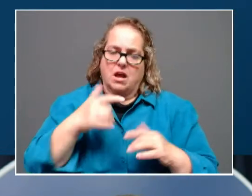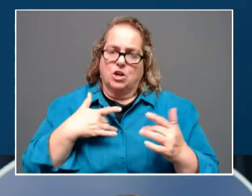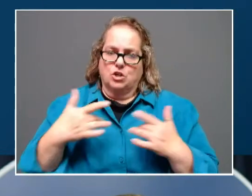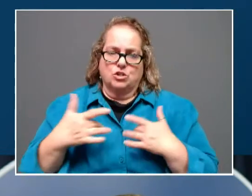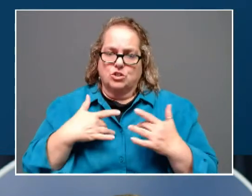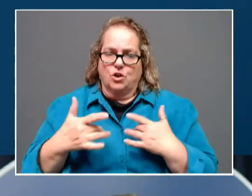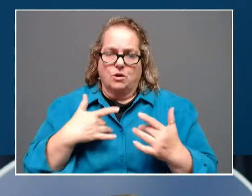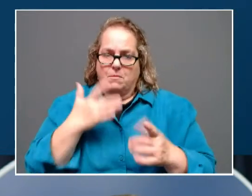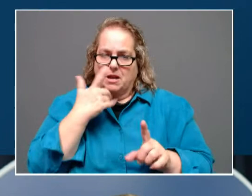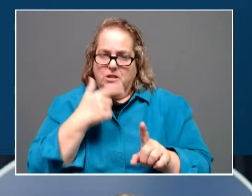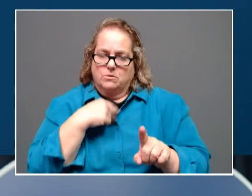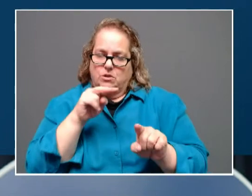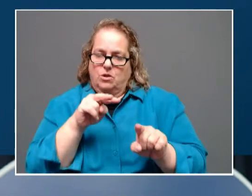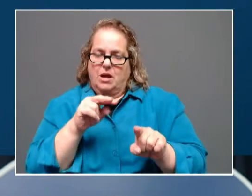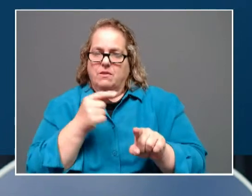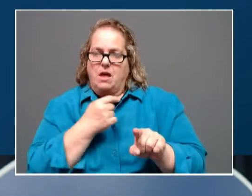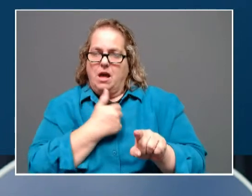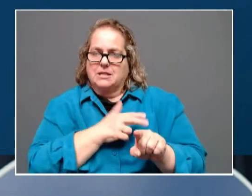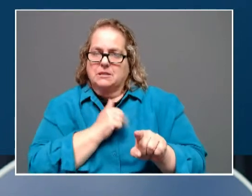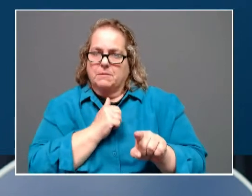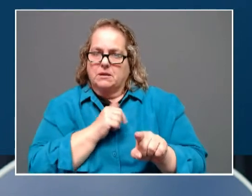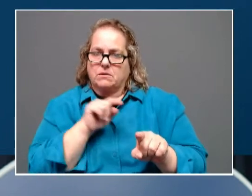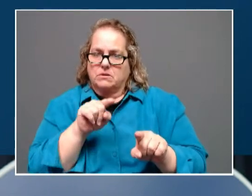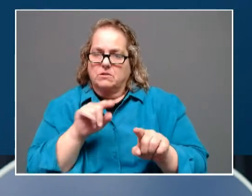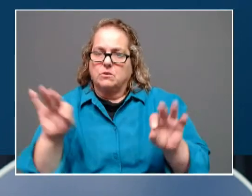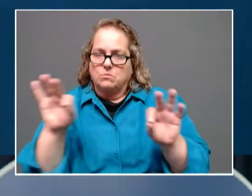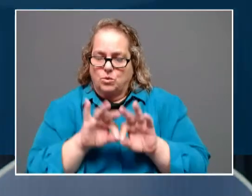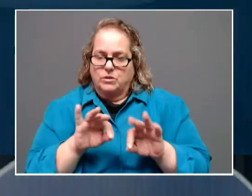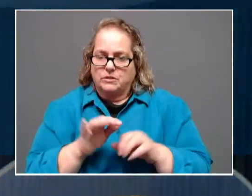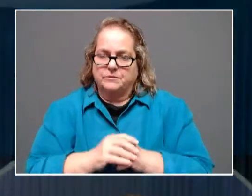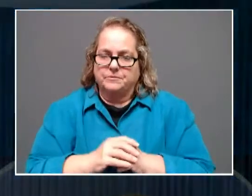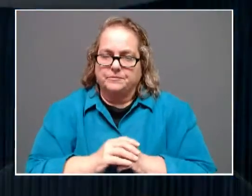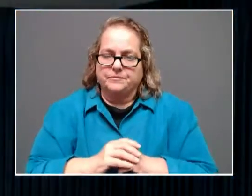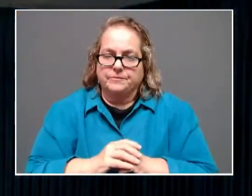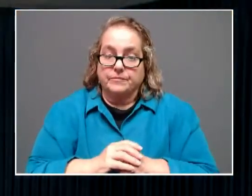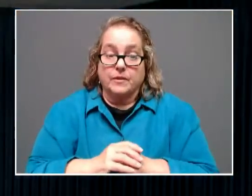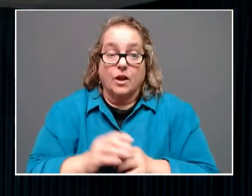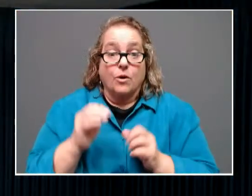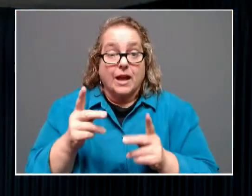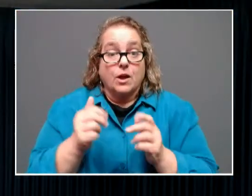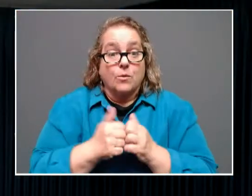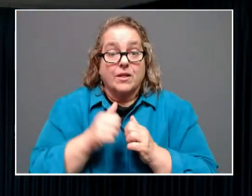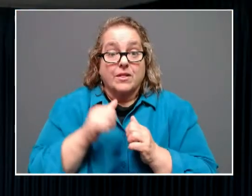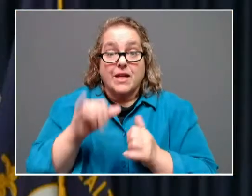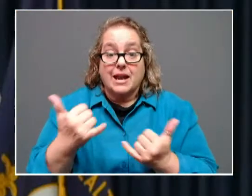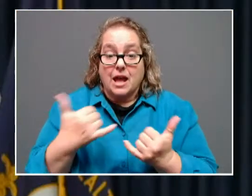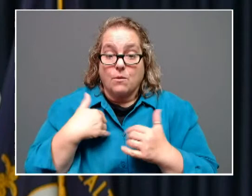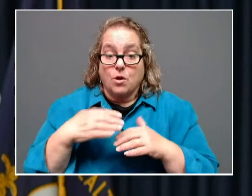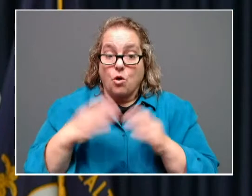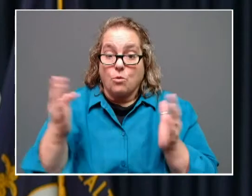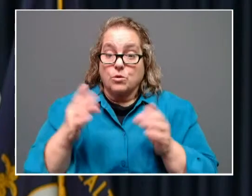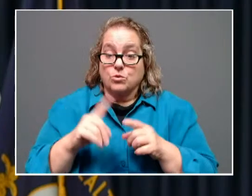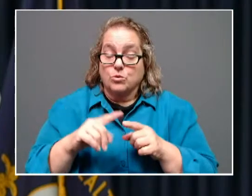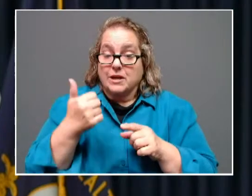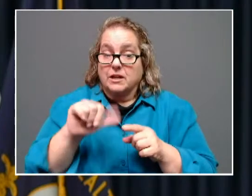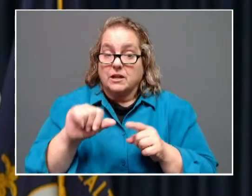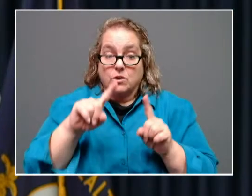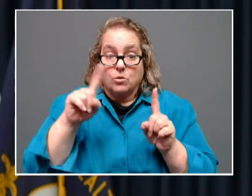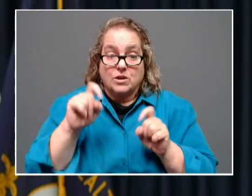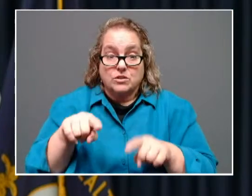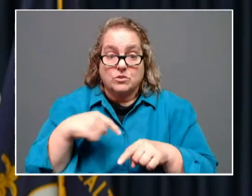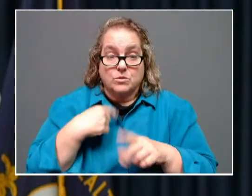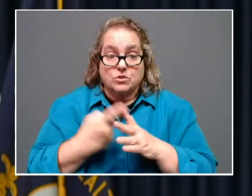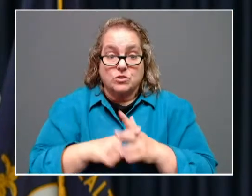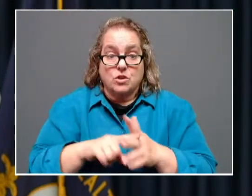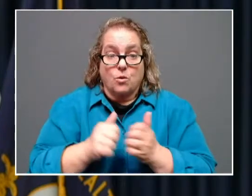graphs are, which is in such a good place. All right, with that, we will open it up to questions. We'll start with